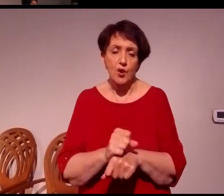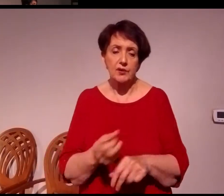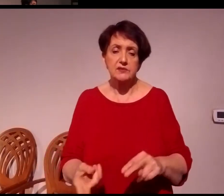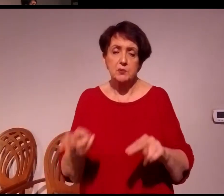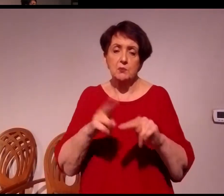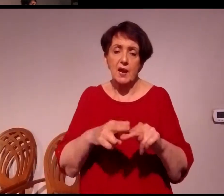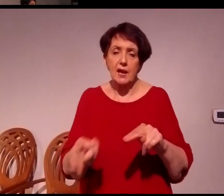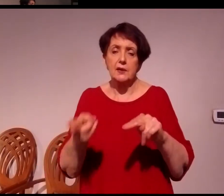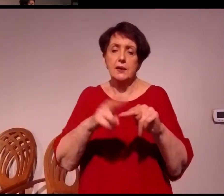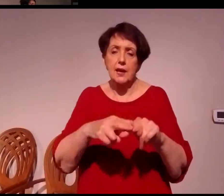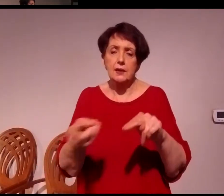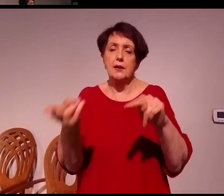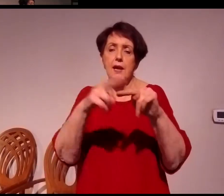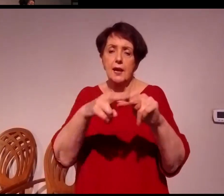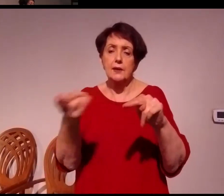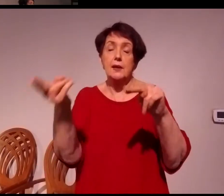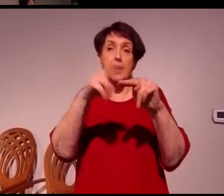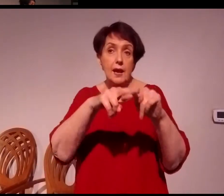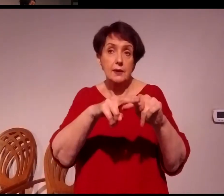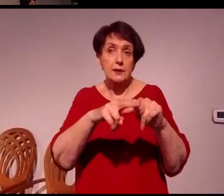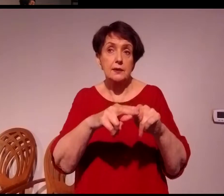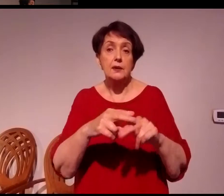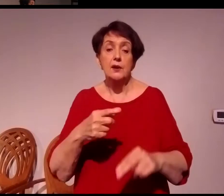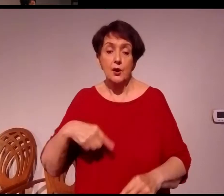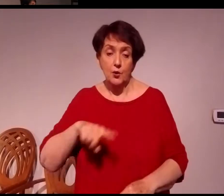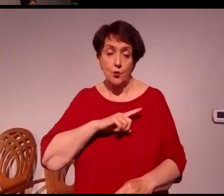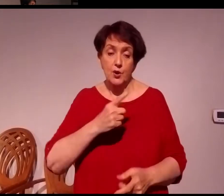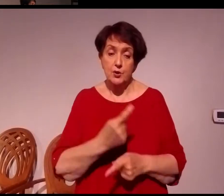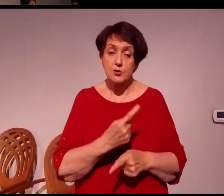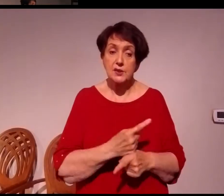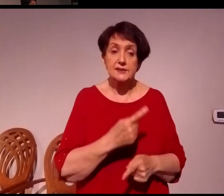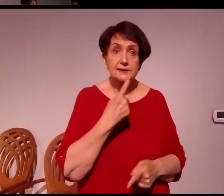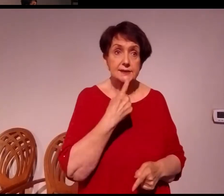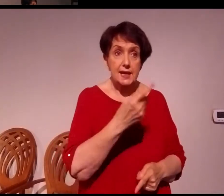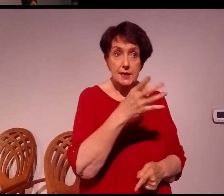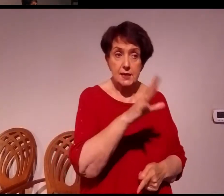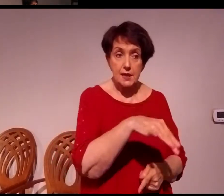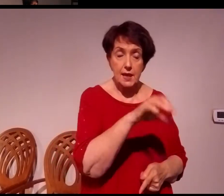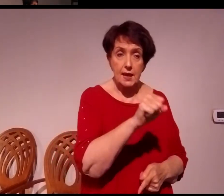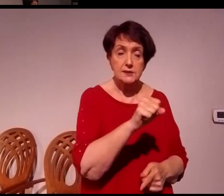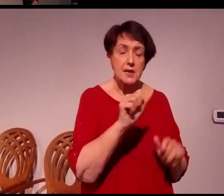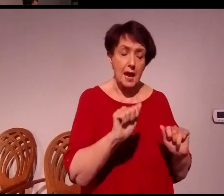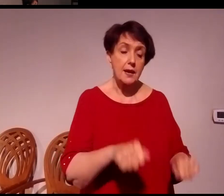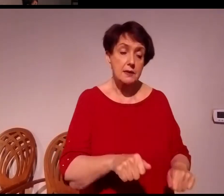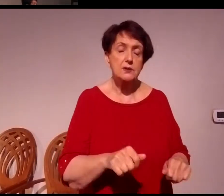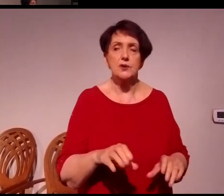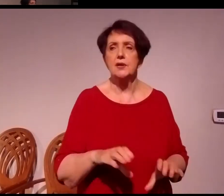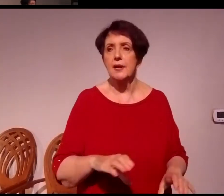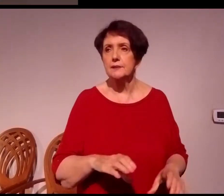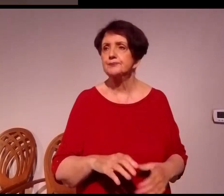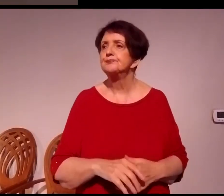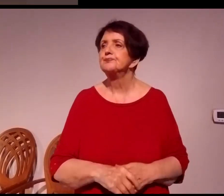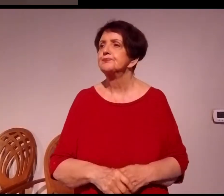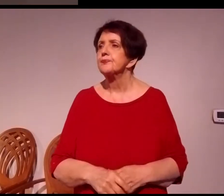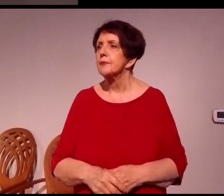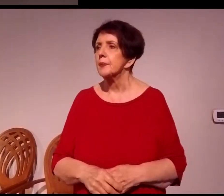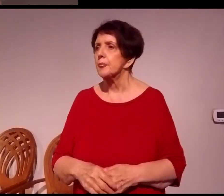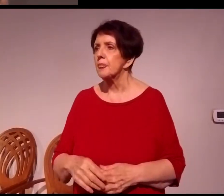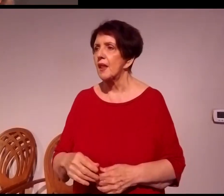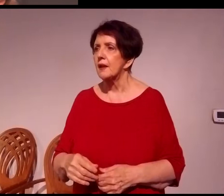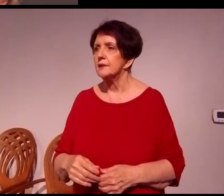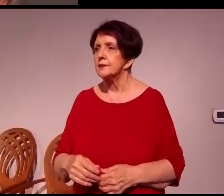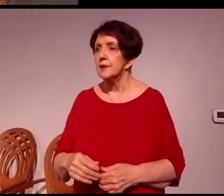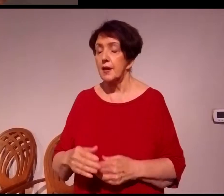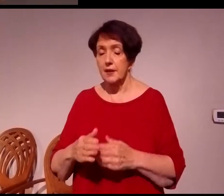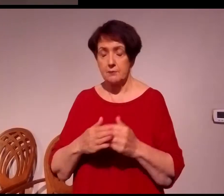on and piled on. And if we're a generous yes kind of person, I can do it, I can make it happen. That can become